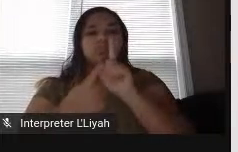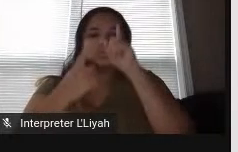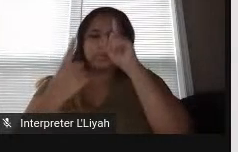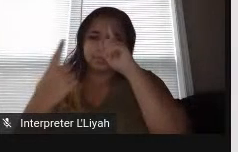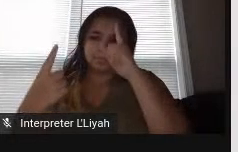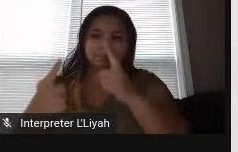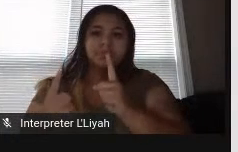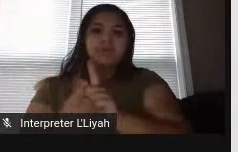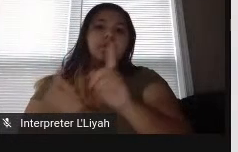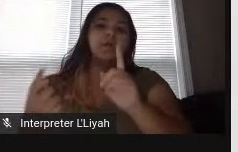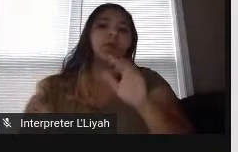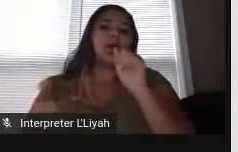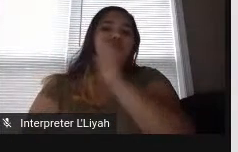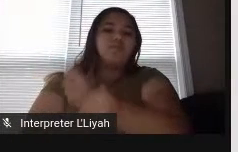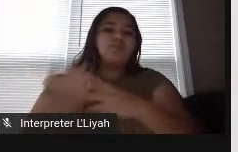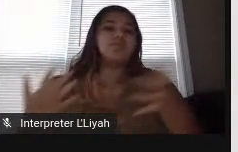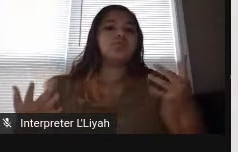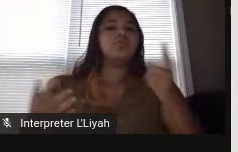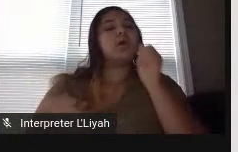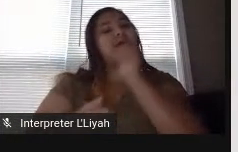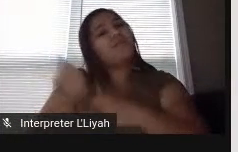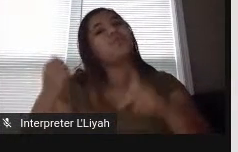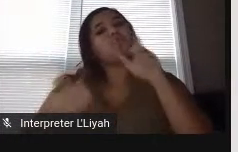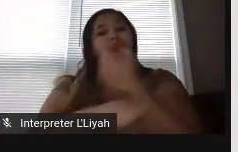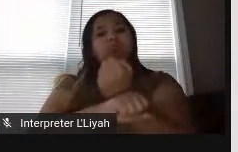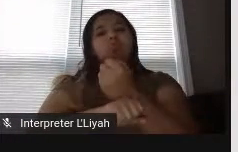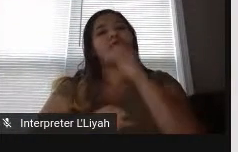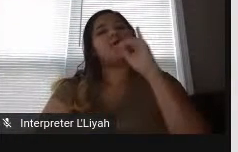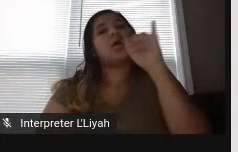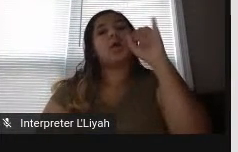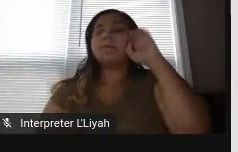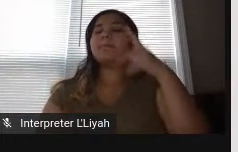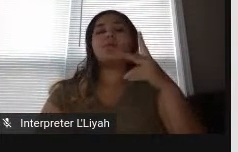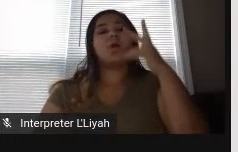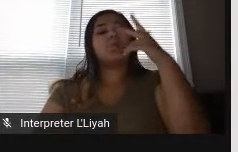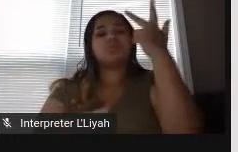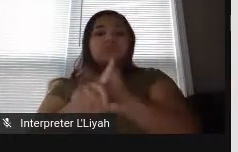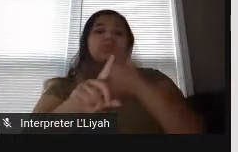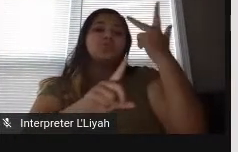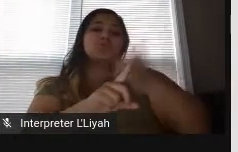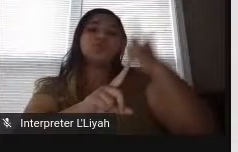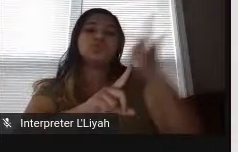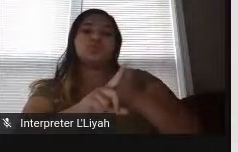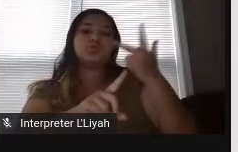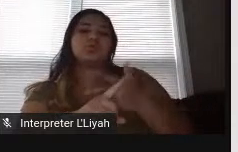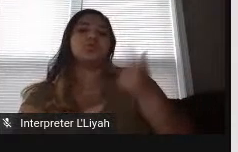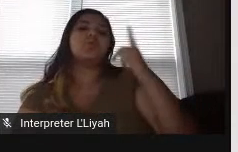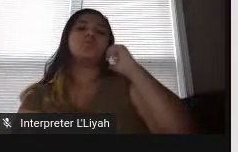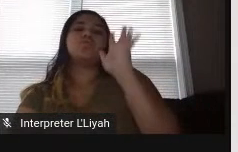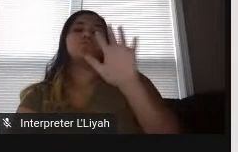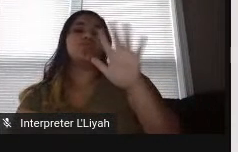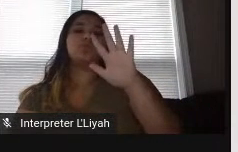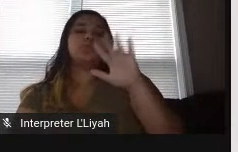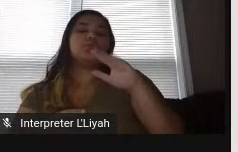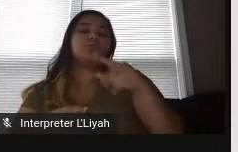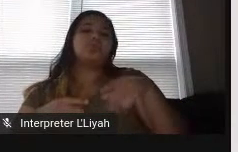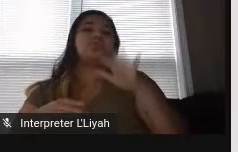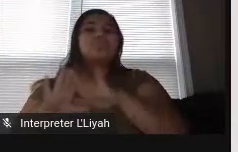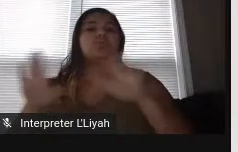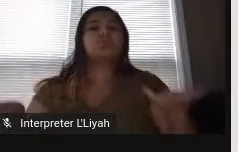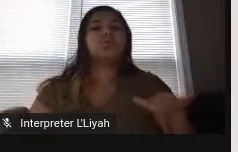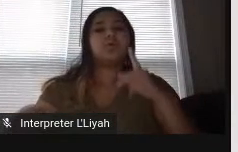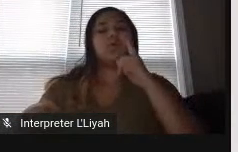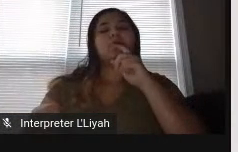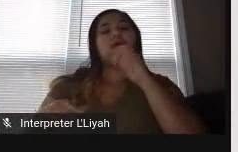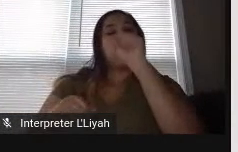every year, and then there is a IEP review every 3 years where your child has to be